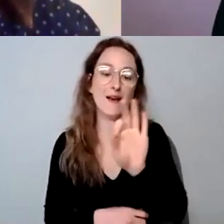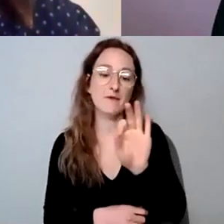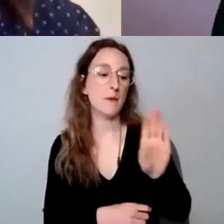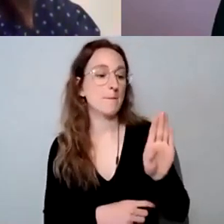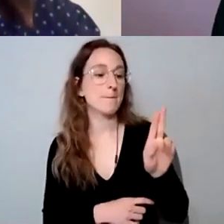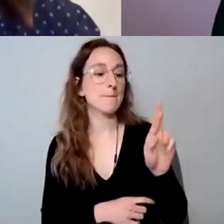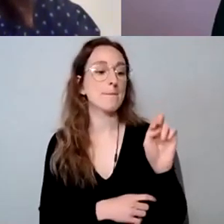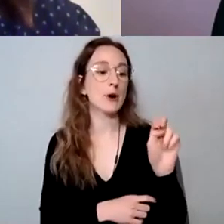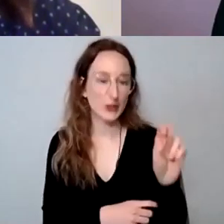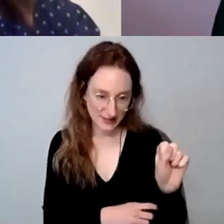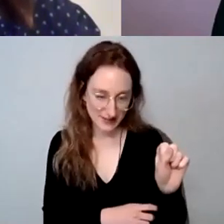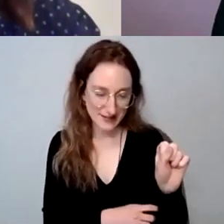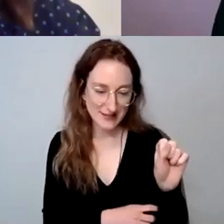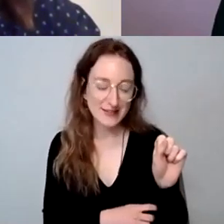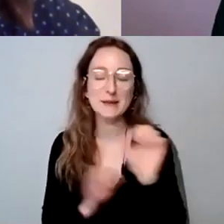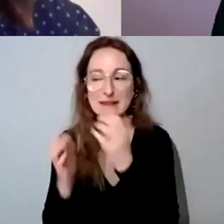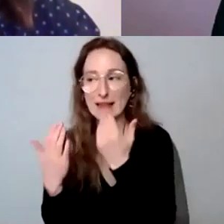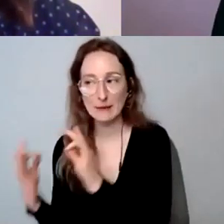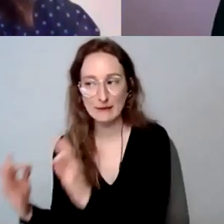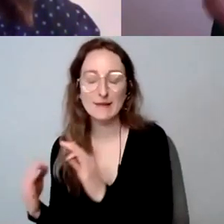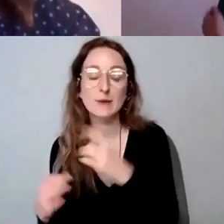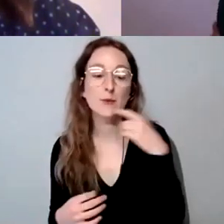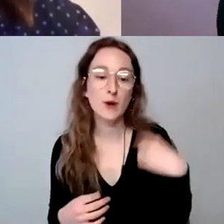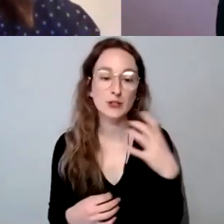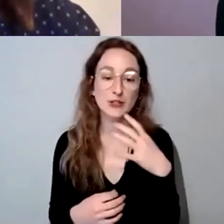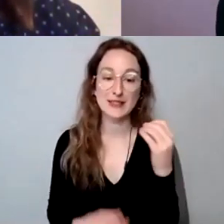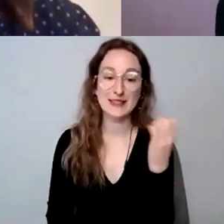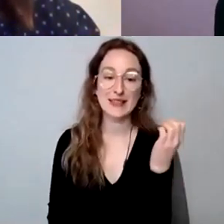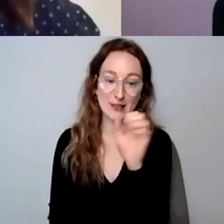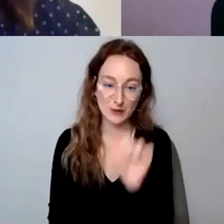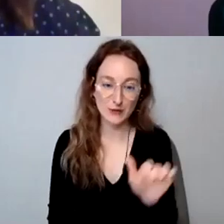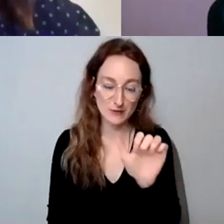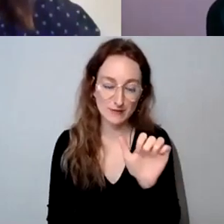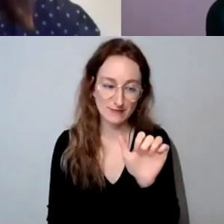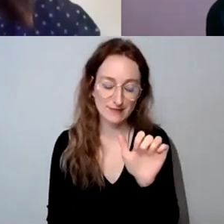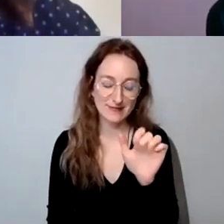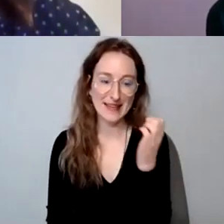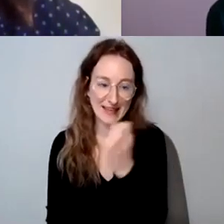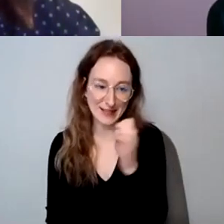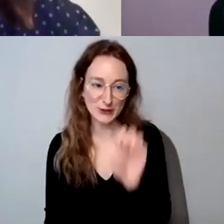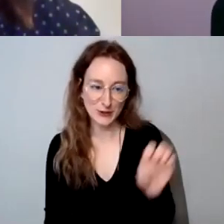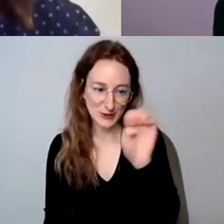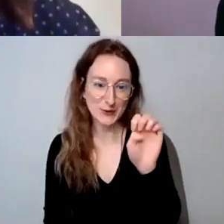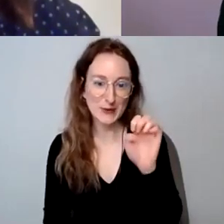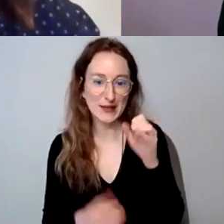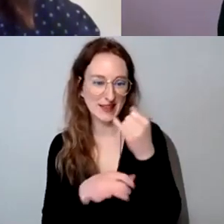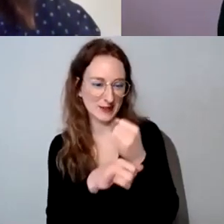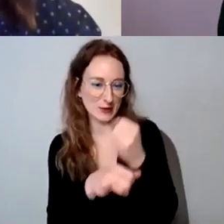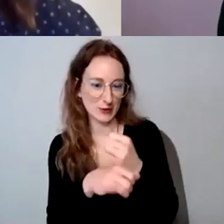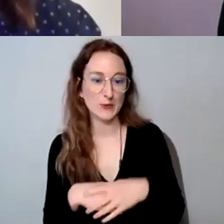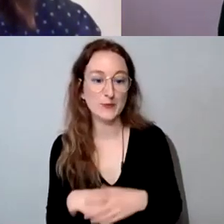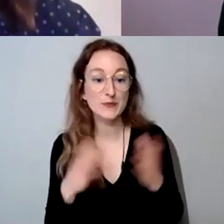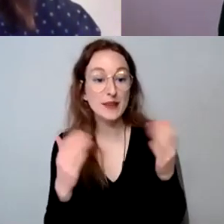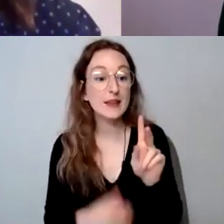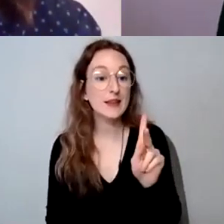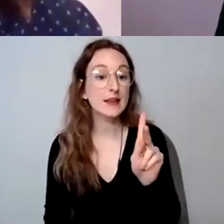Uh-huh. Thank you so much. Russian and East European Institute at Indiana University. And then we have Kira, who is a theater educator and researcher